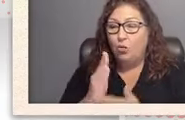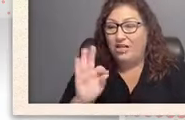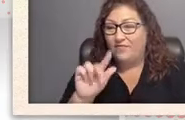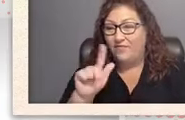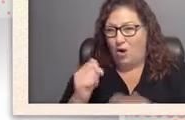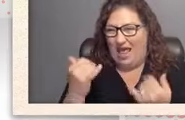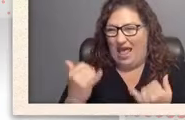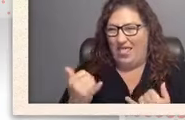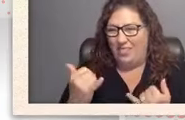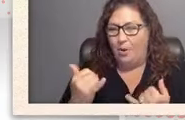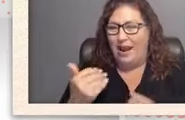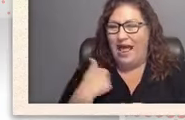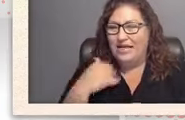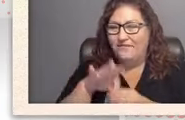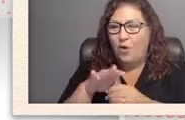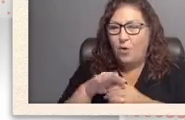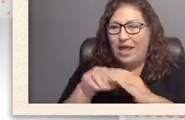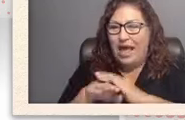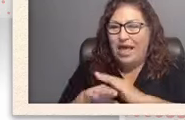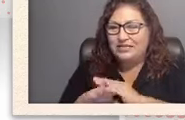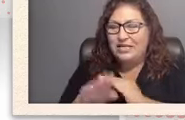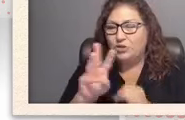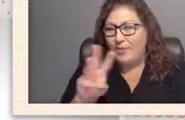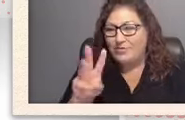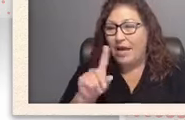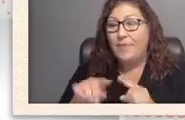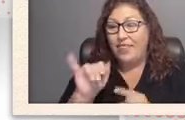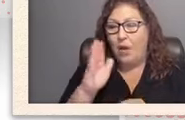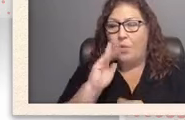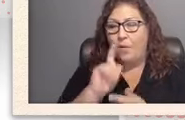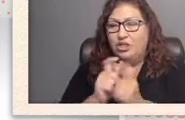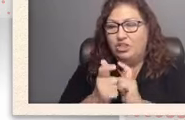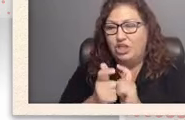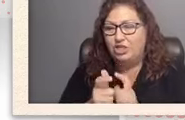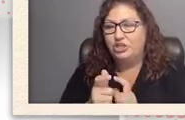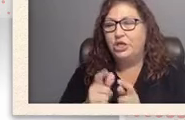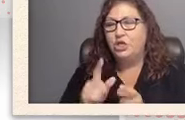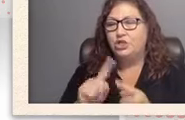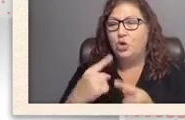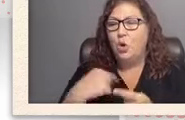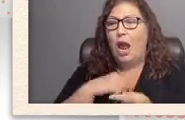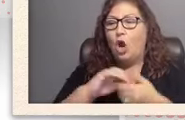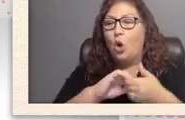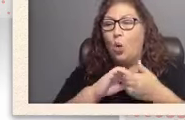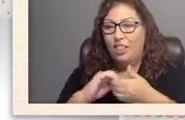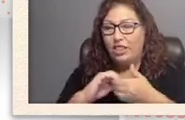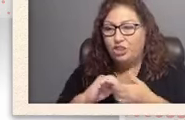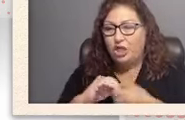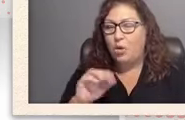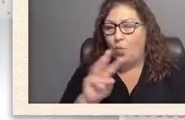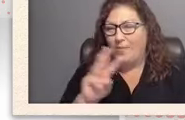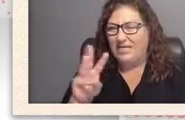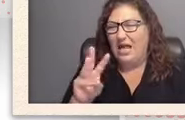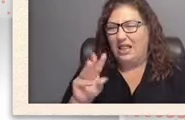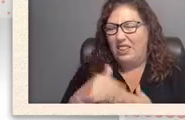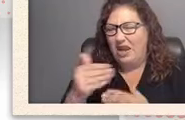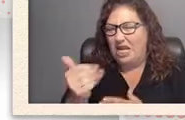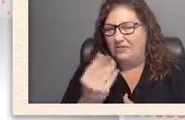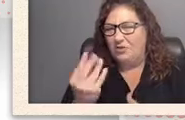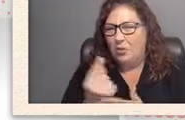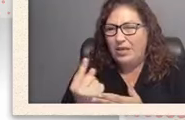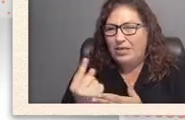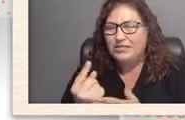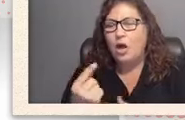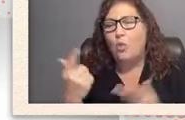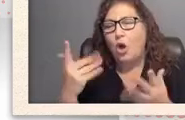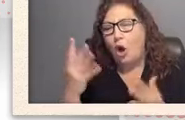voting access website, but that will be changing into our coalition's website in the next couple of weeks. And we're already thinking through